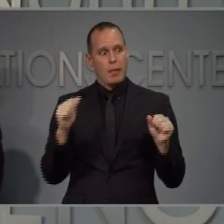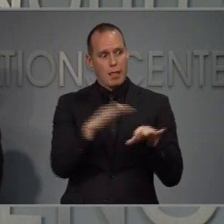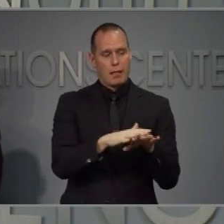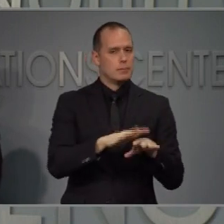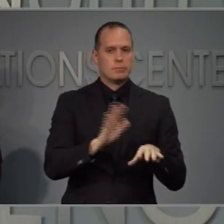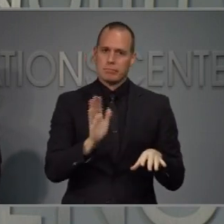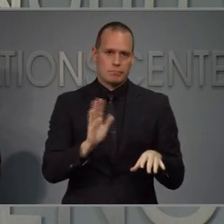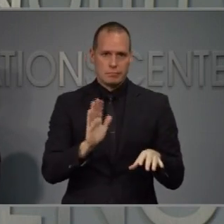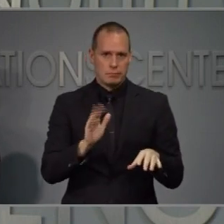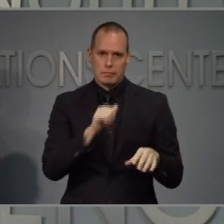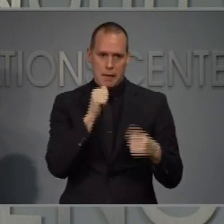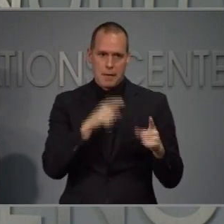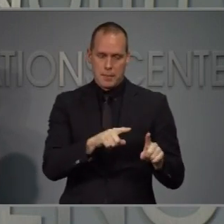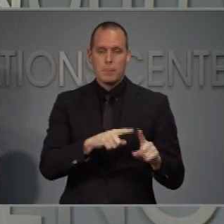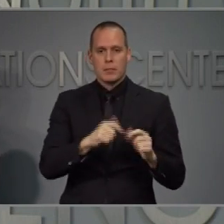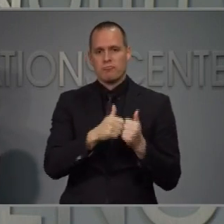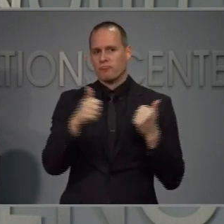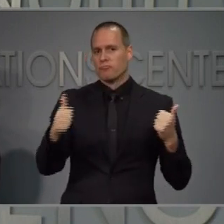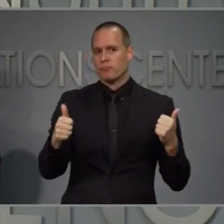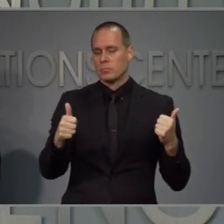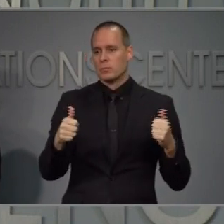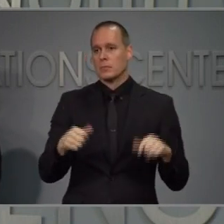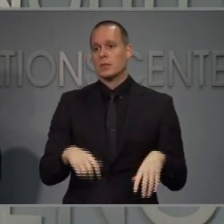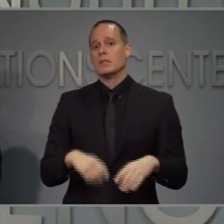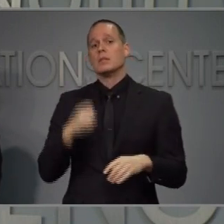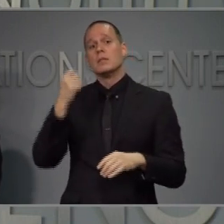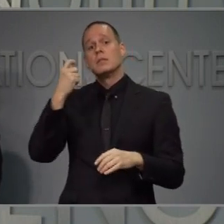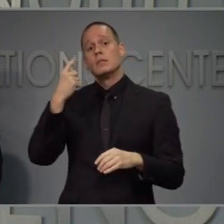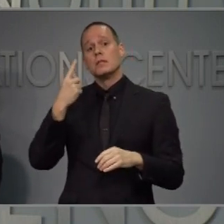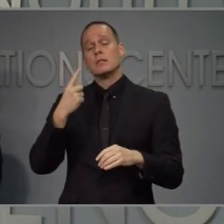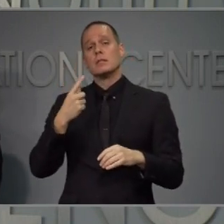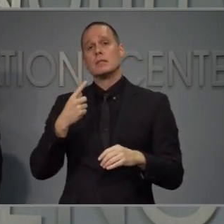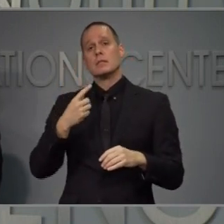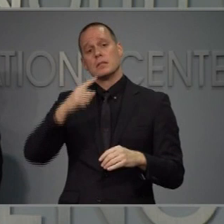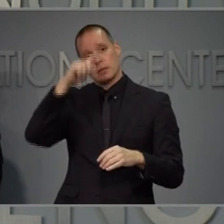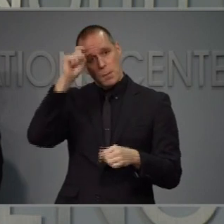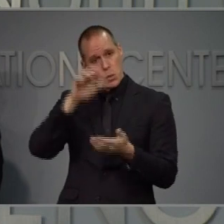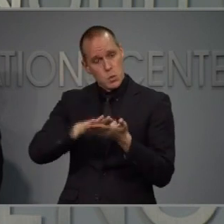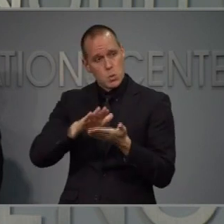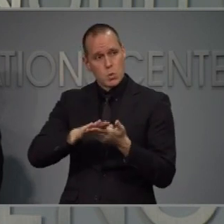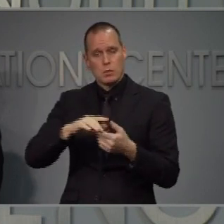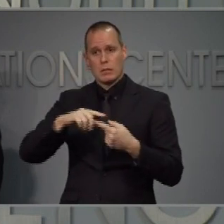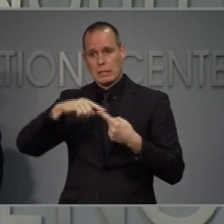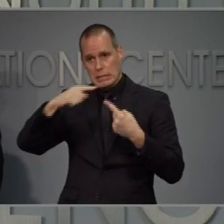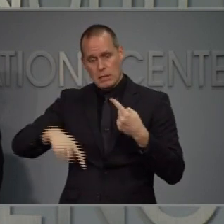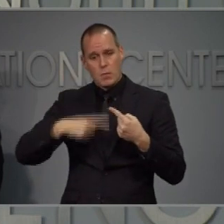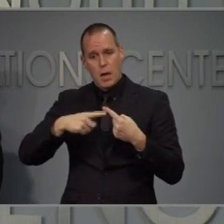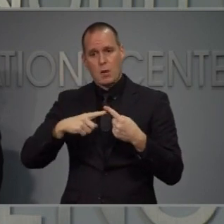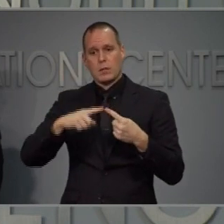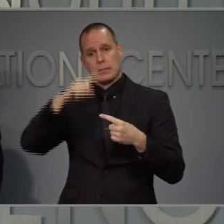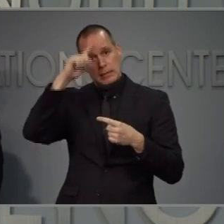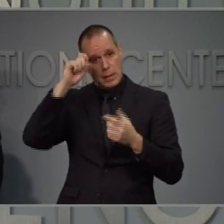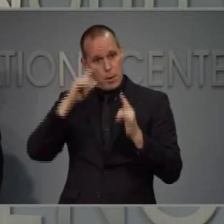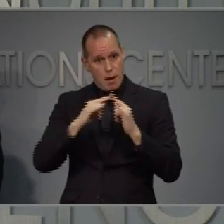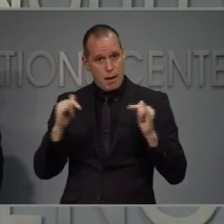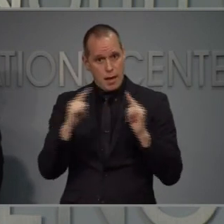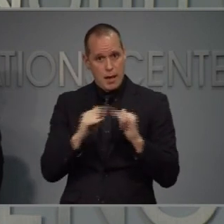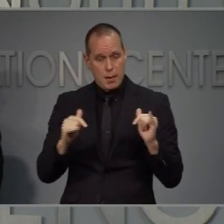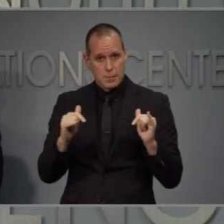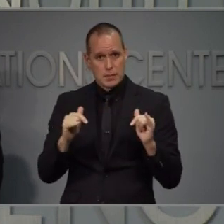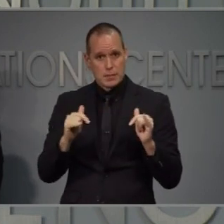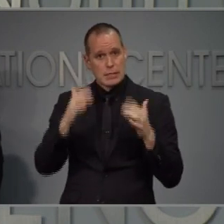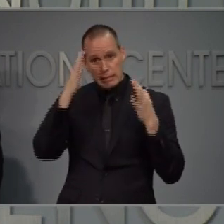Decisions will be made about year-round summer schools, summer camps, as we